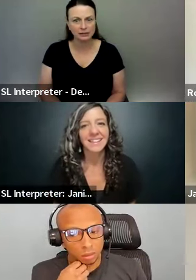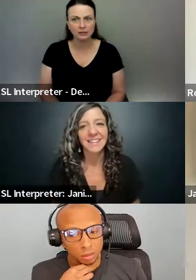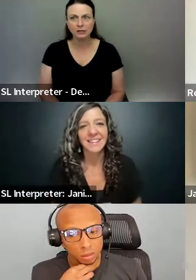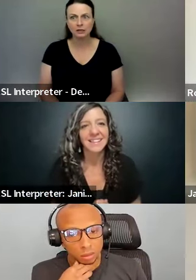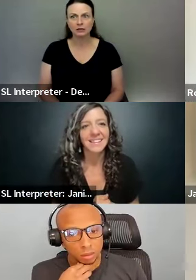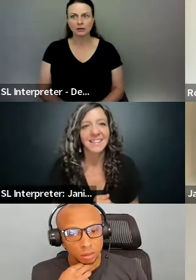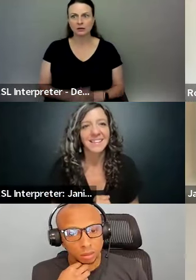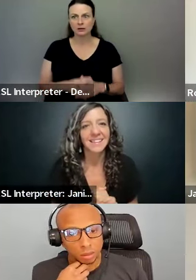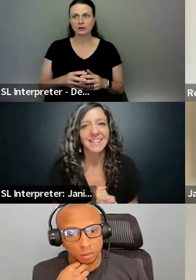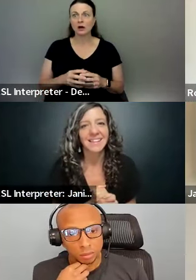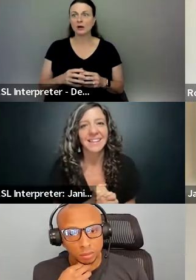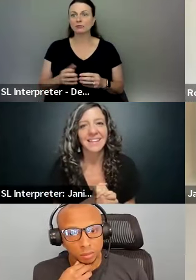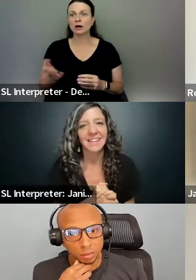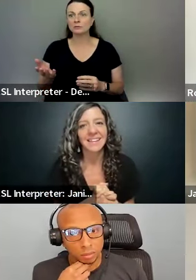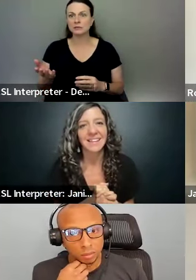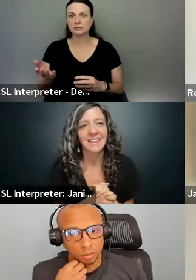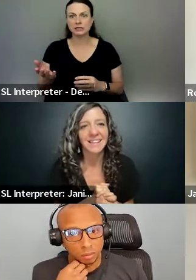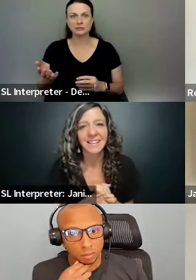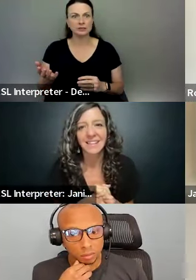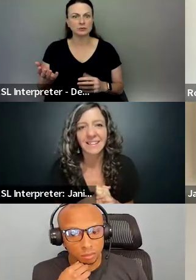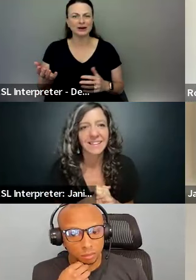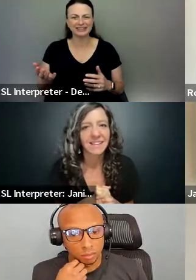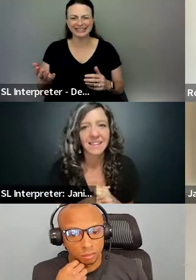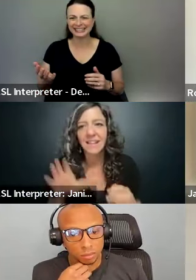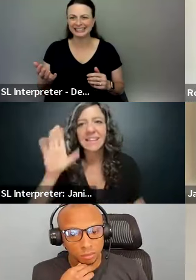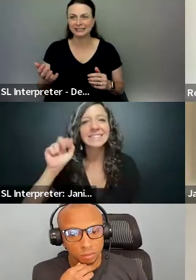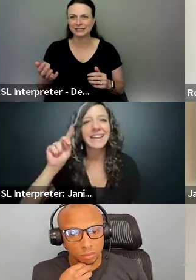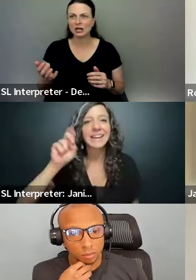chat. Oh, and Rob is saying something. Yeah.